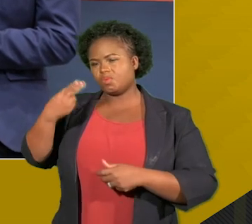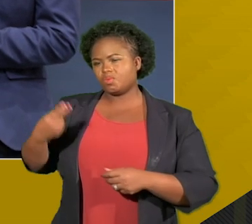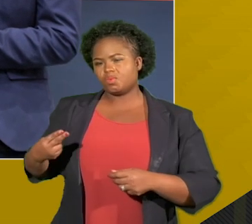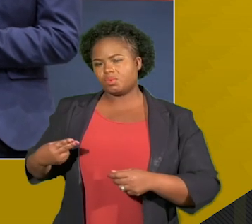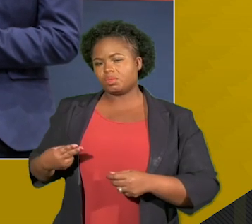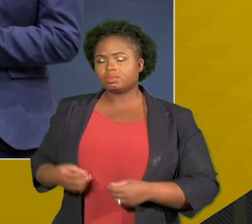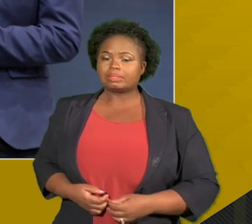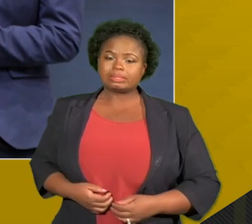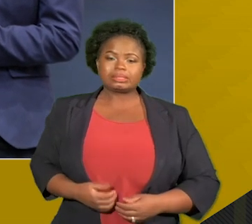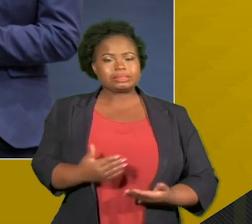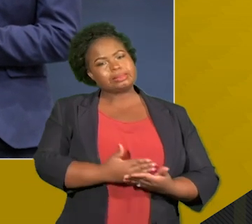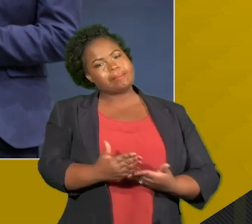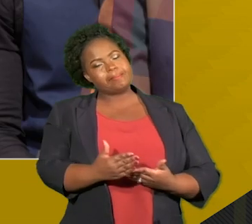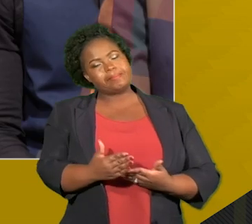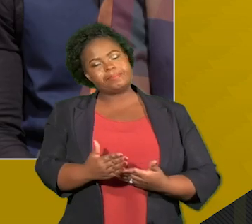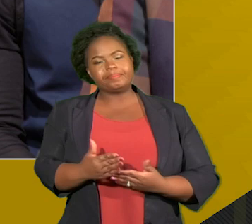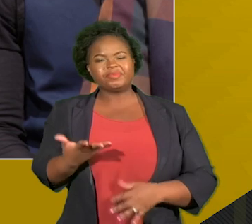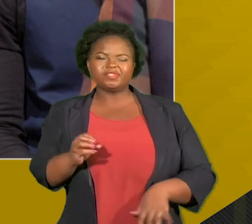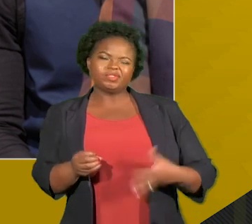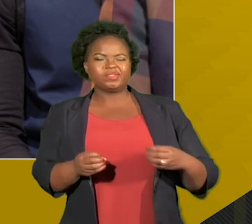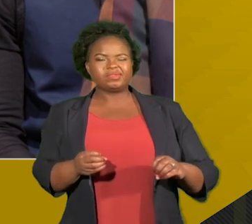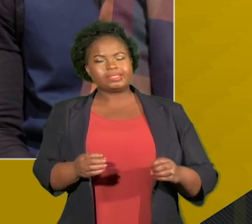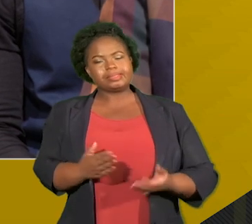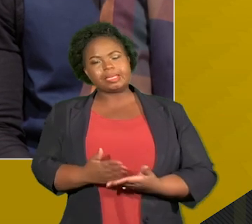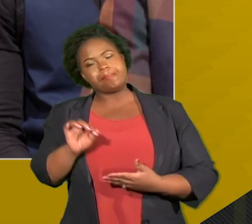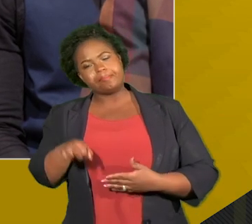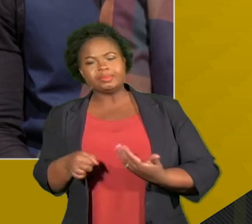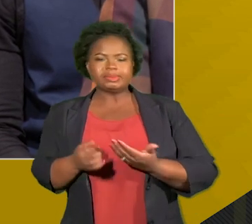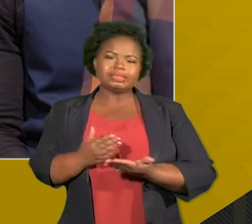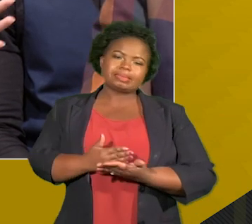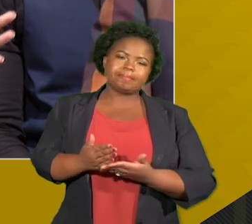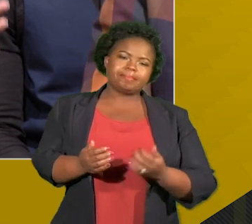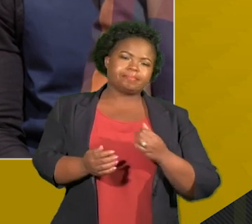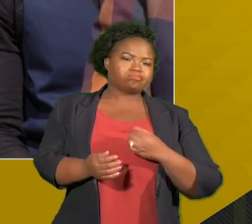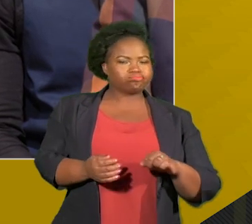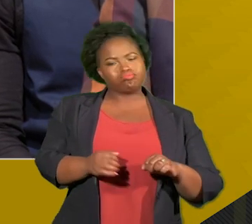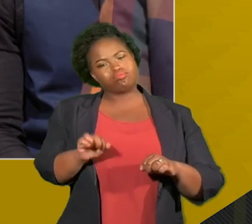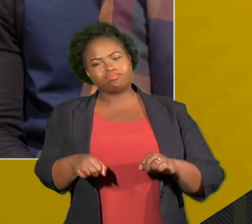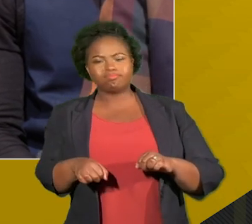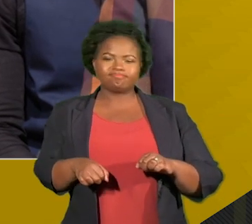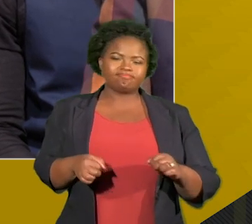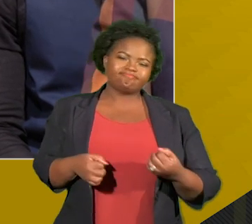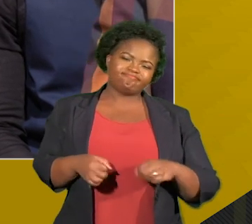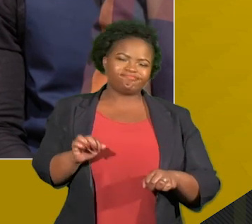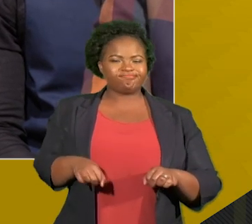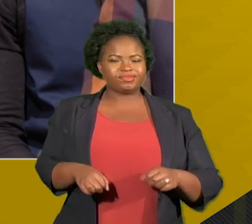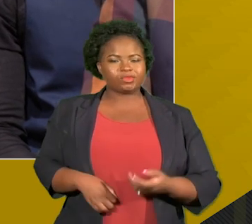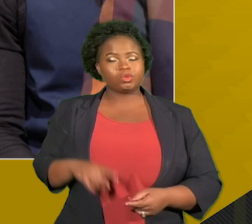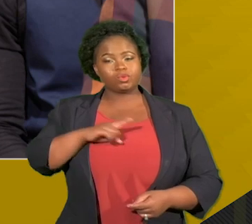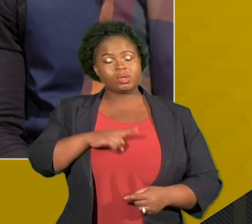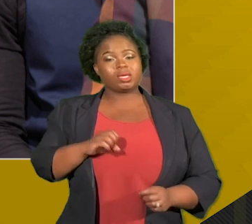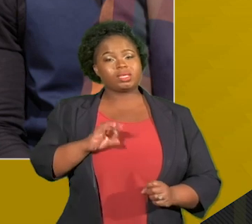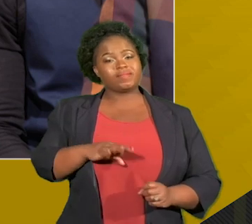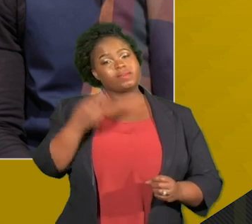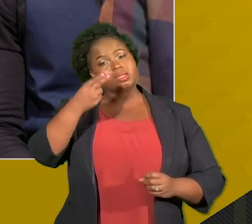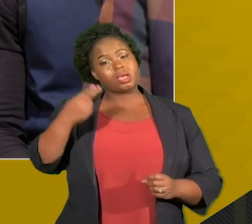are some, like, it's a 50-50, basically. People like art, especially if it represents the past, you